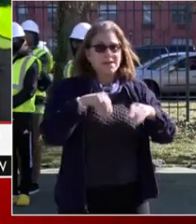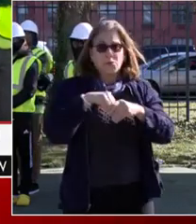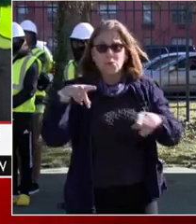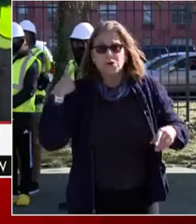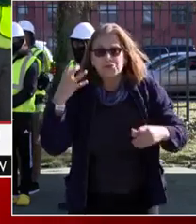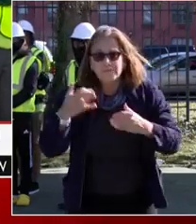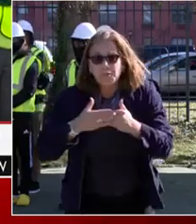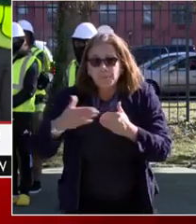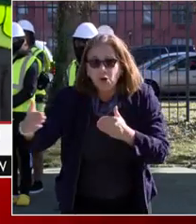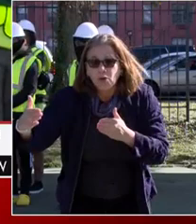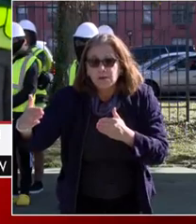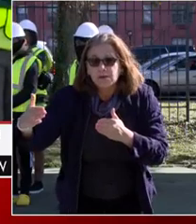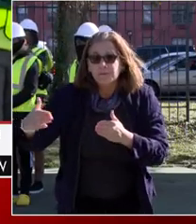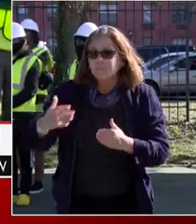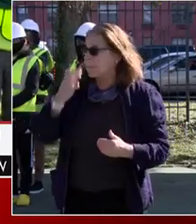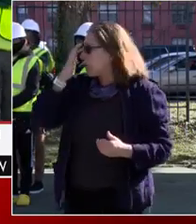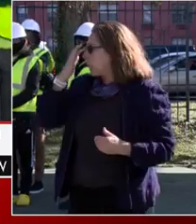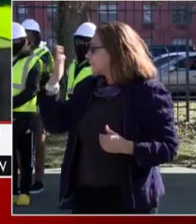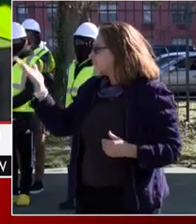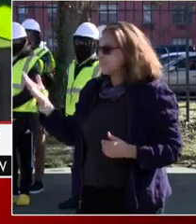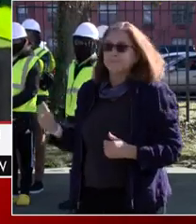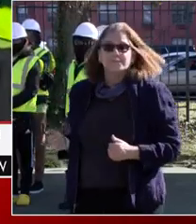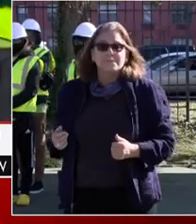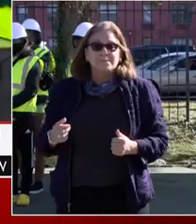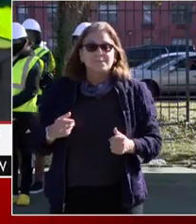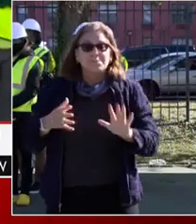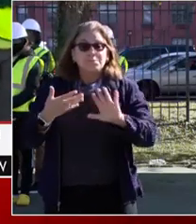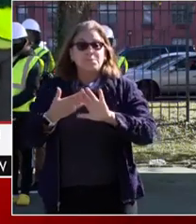Before to finish this introduction, I would like to